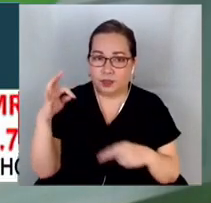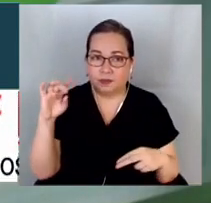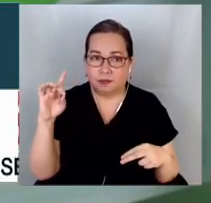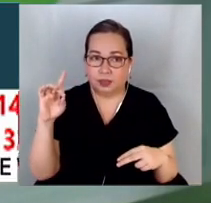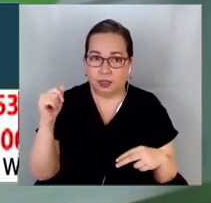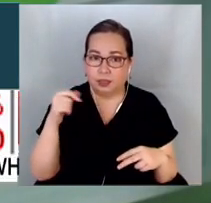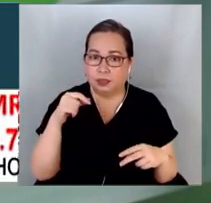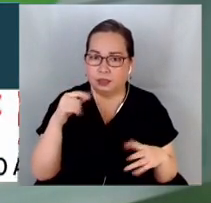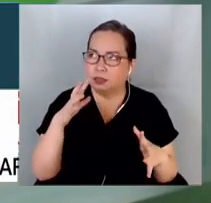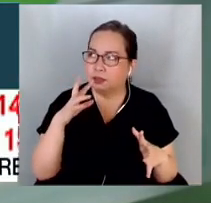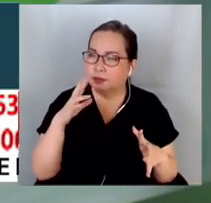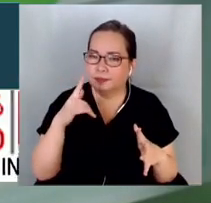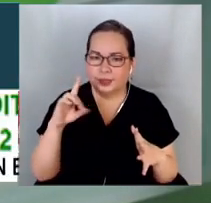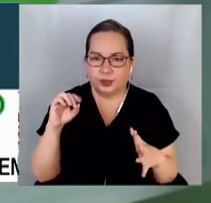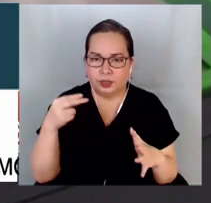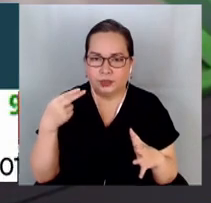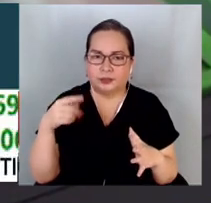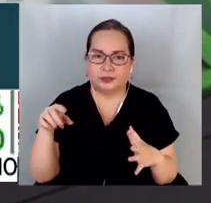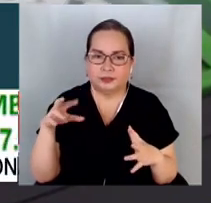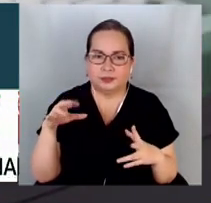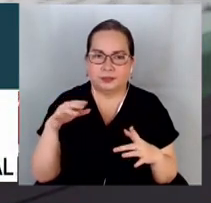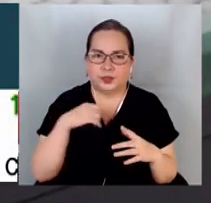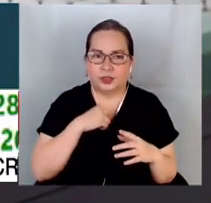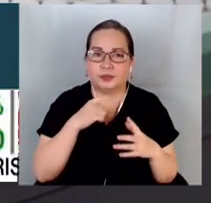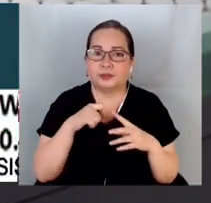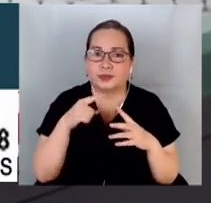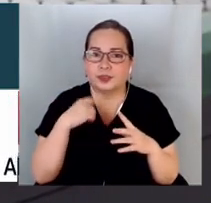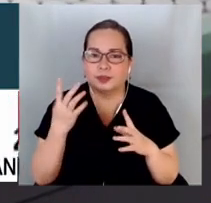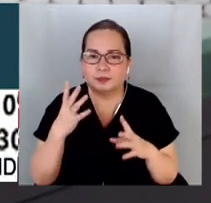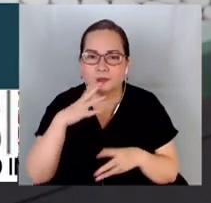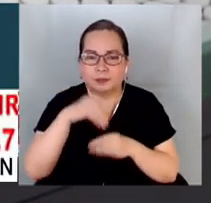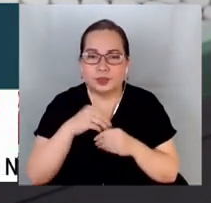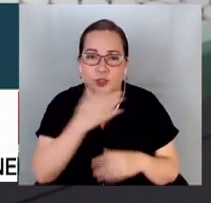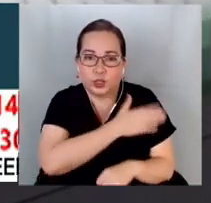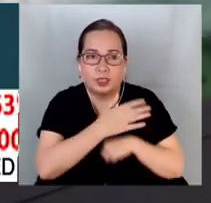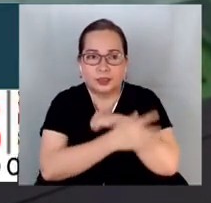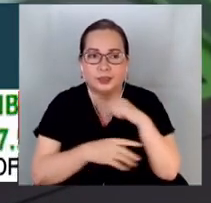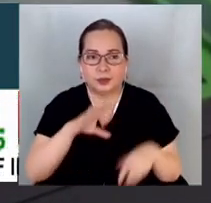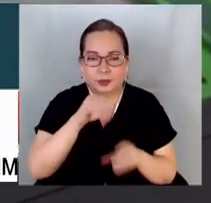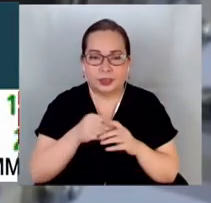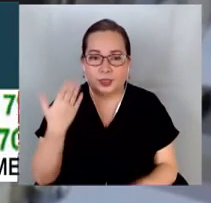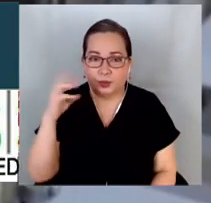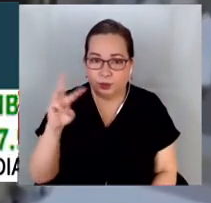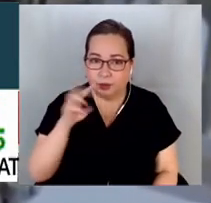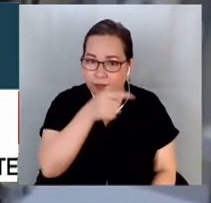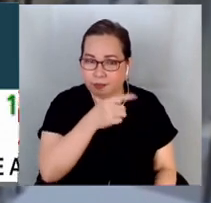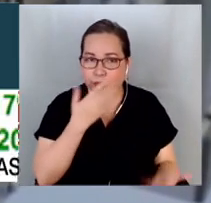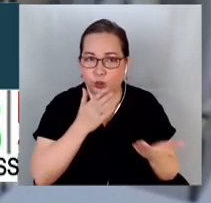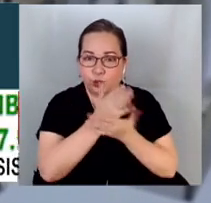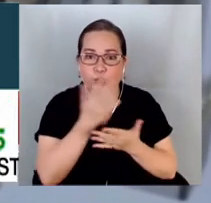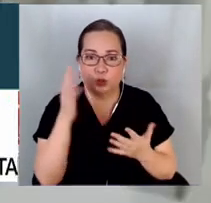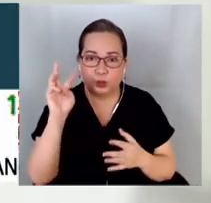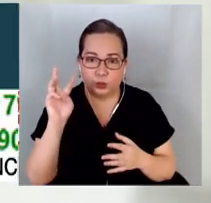vaccines after the COVAX facility confirmed the country's participation last Wednesday. The COVAX facility had previously said it